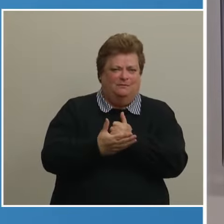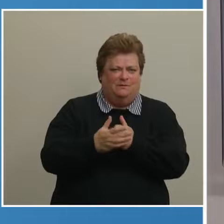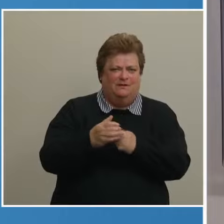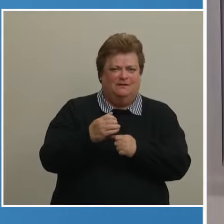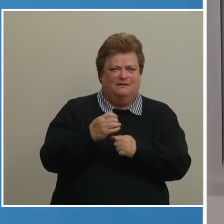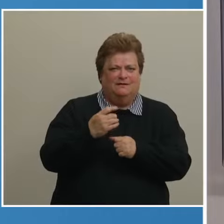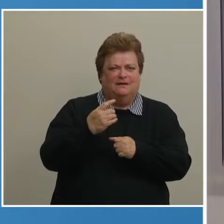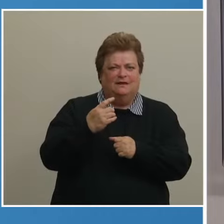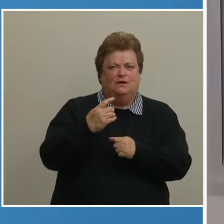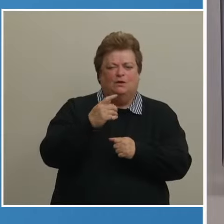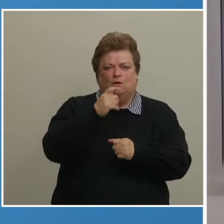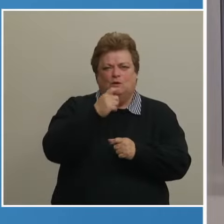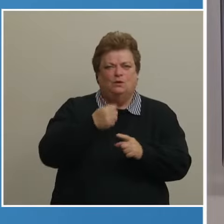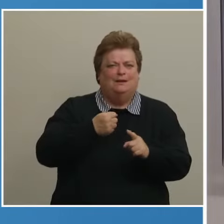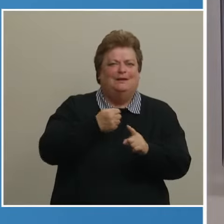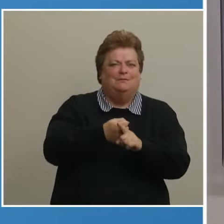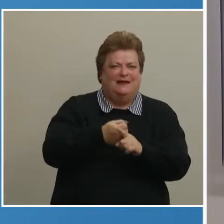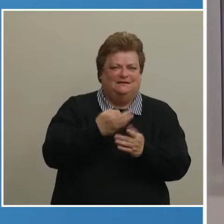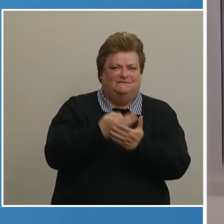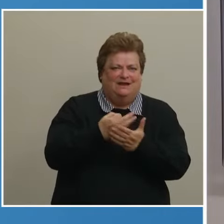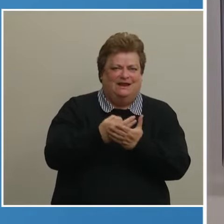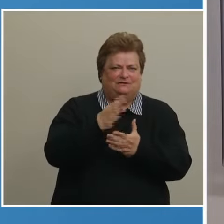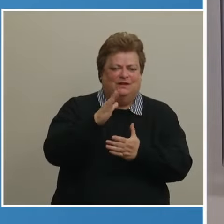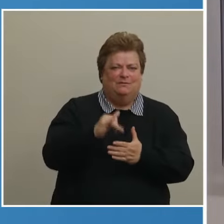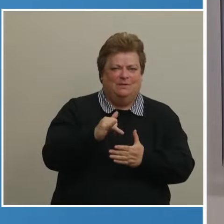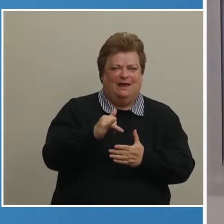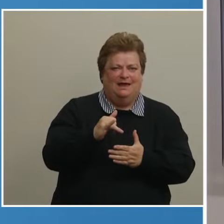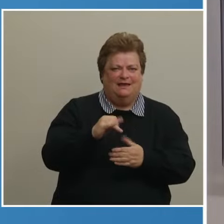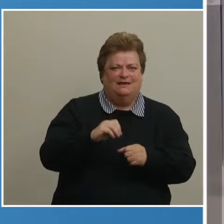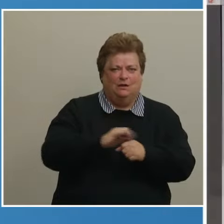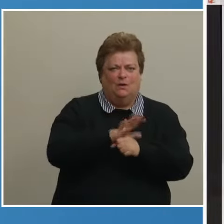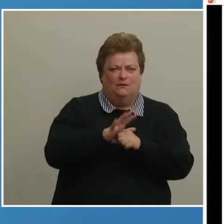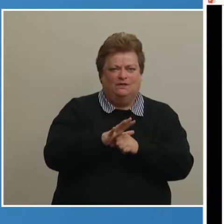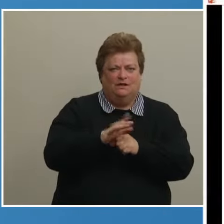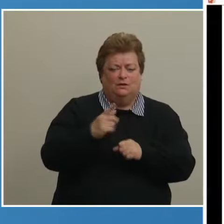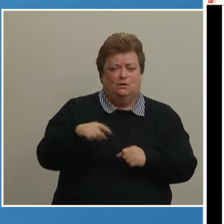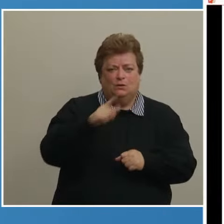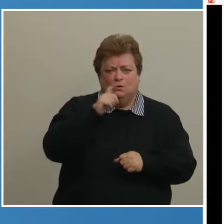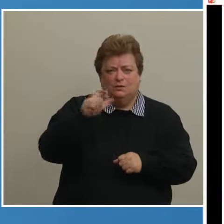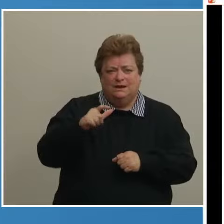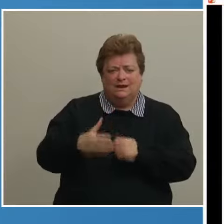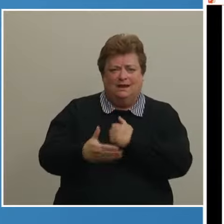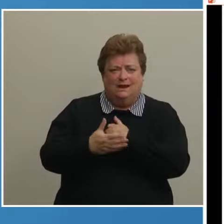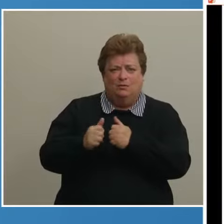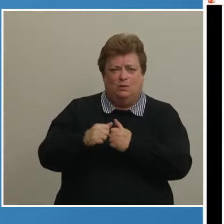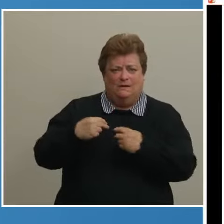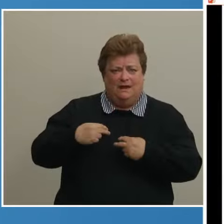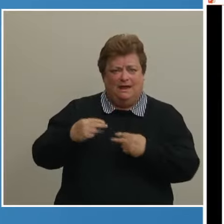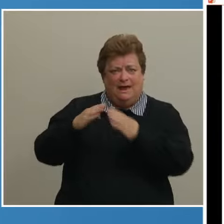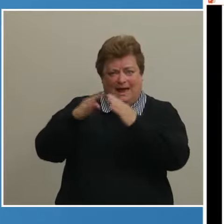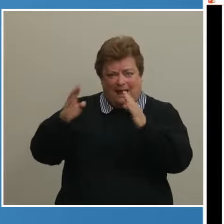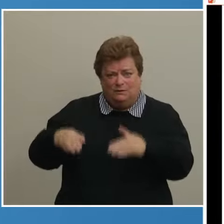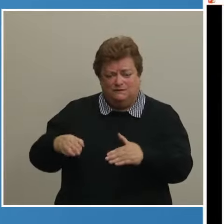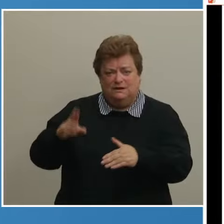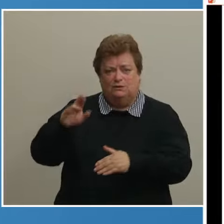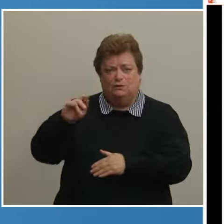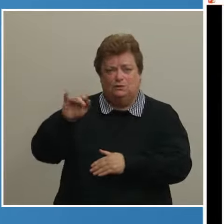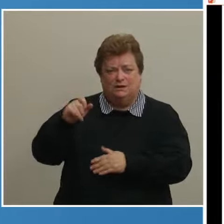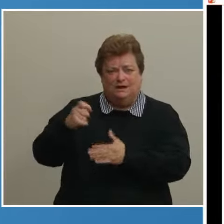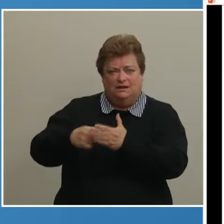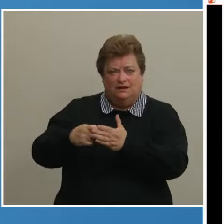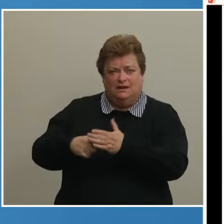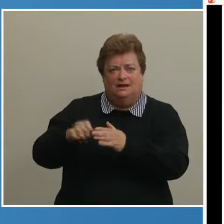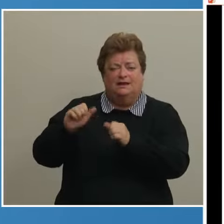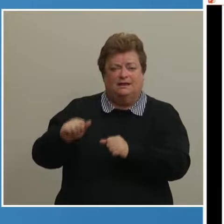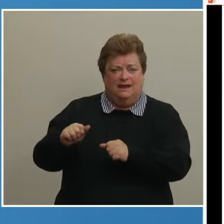impacted financially by the pandemic. Those who need help with housing and utility costs due to the pandemic can now